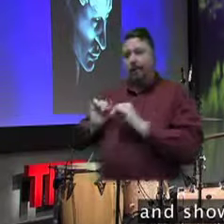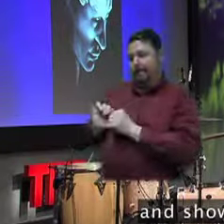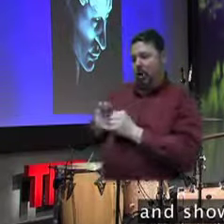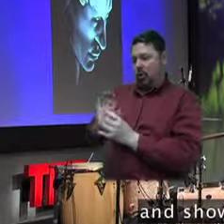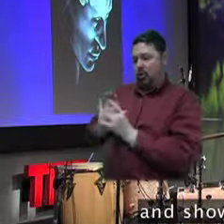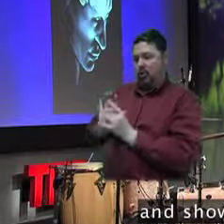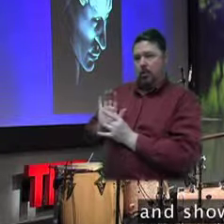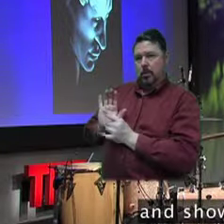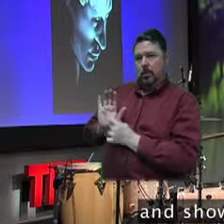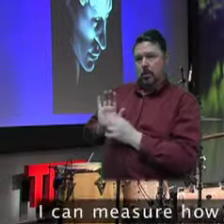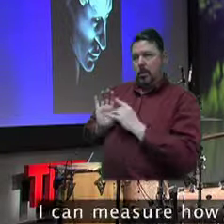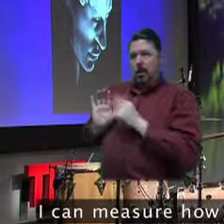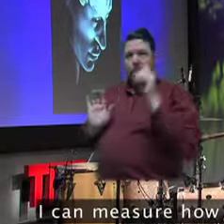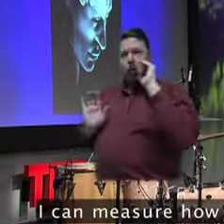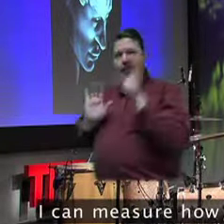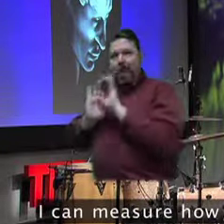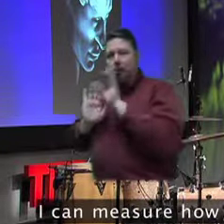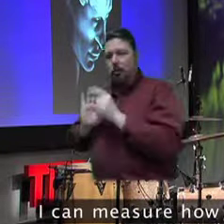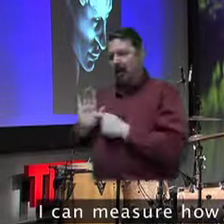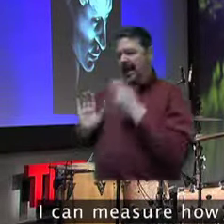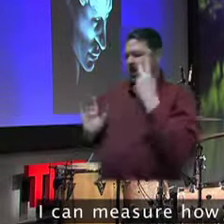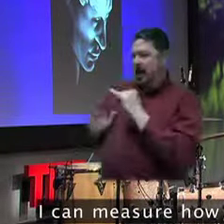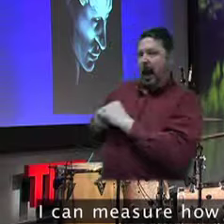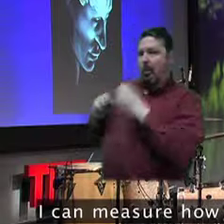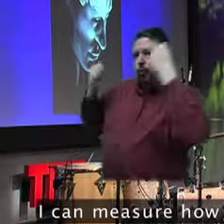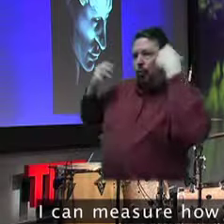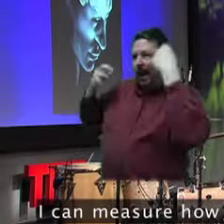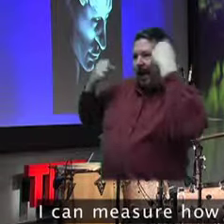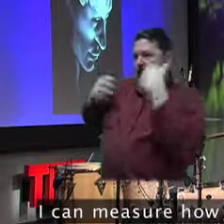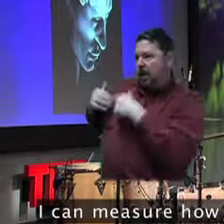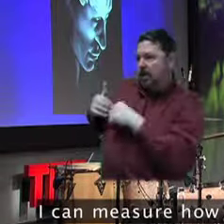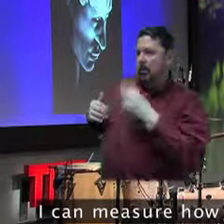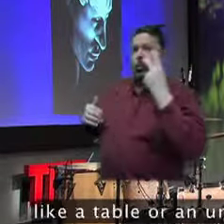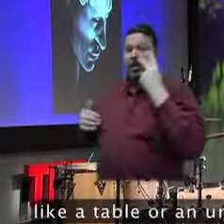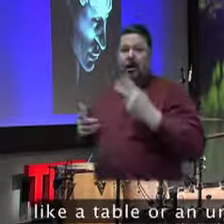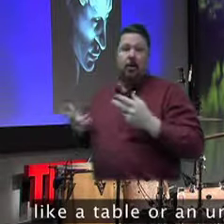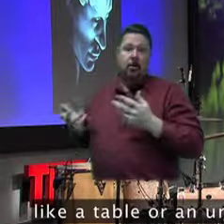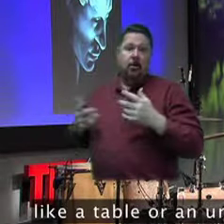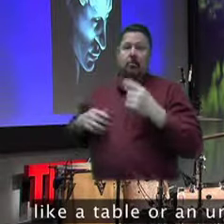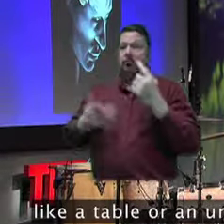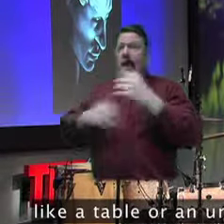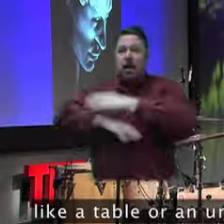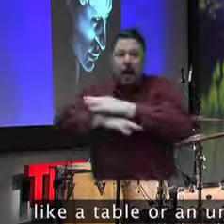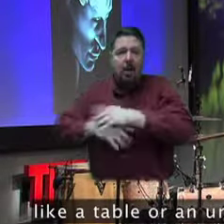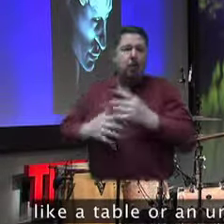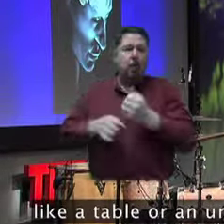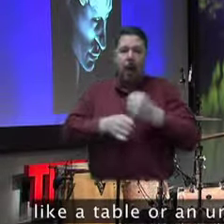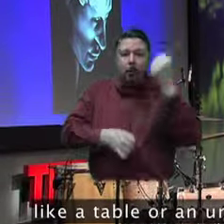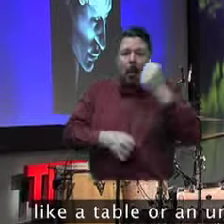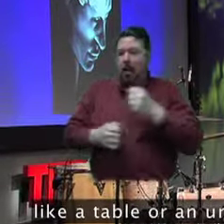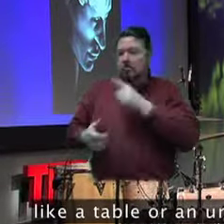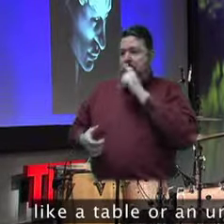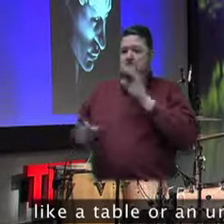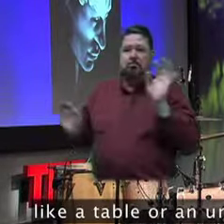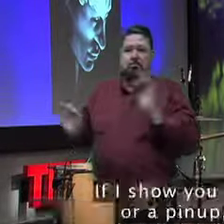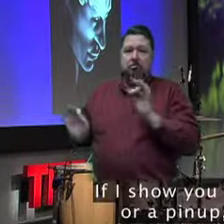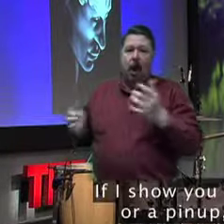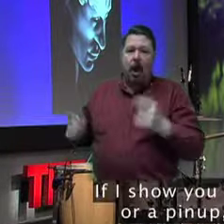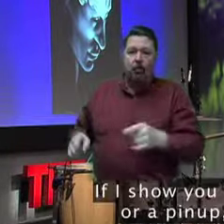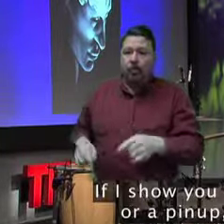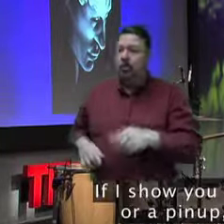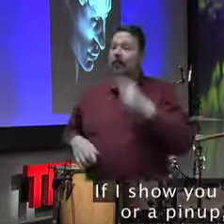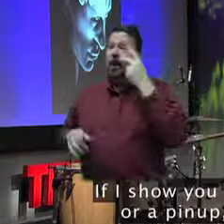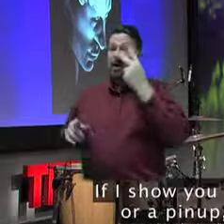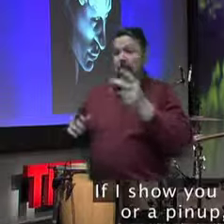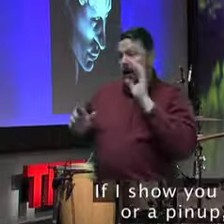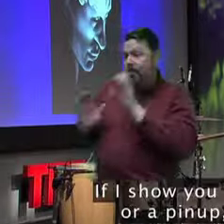response and show pictures on the screen. I can measure how you sweat when you see an object like a table or an umbrella. Of course, you don't sweat. If I